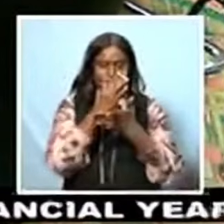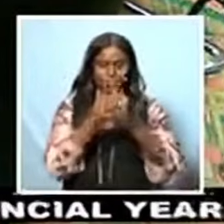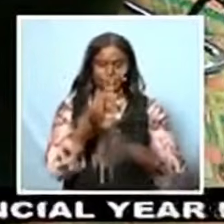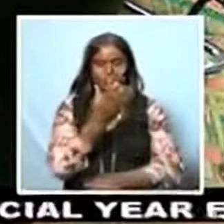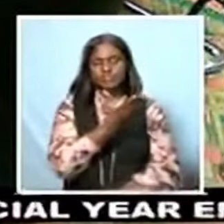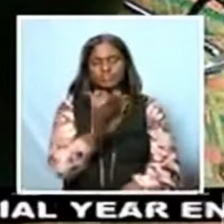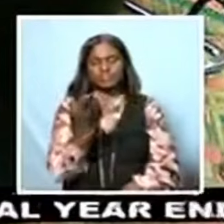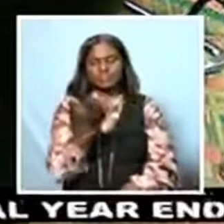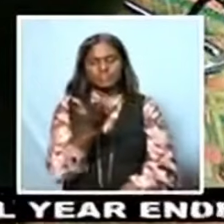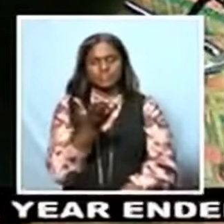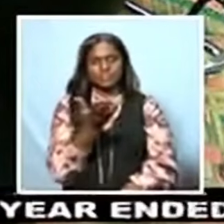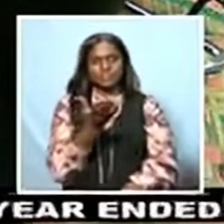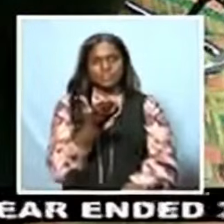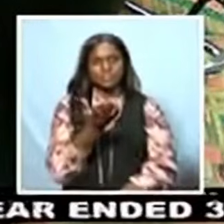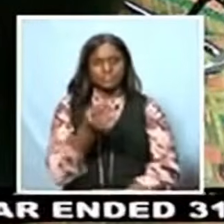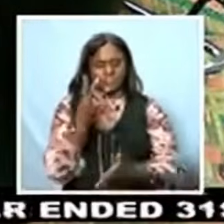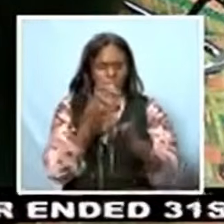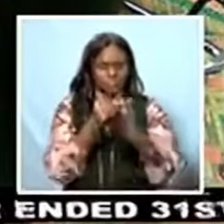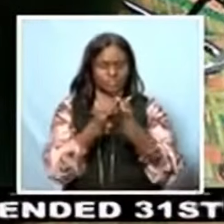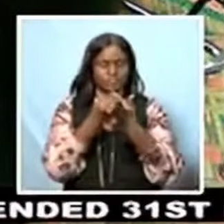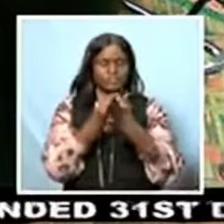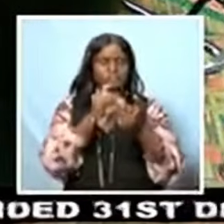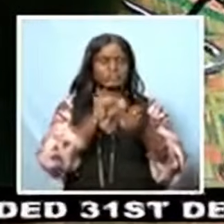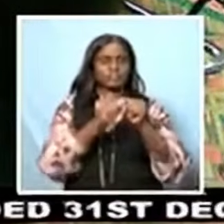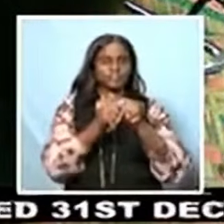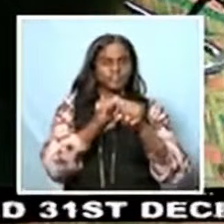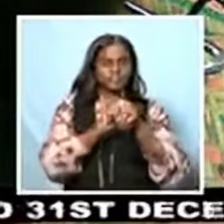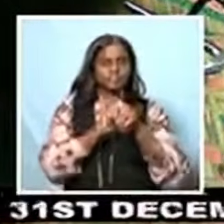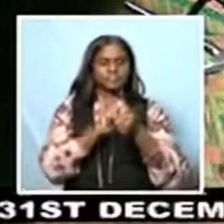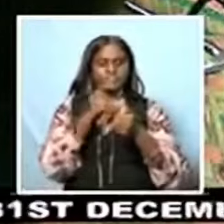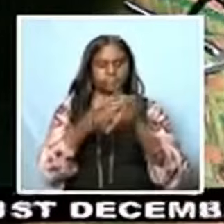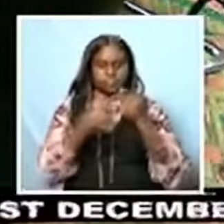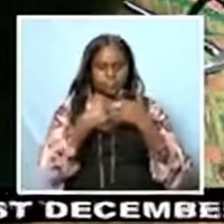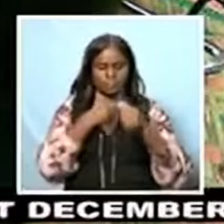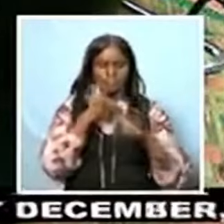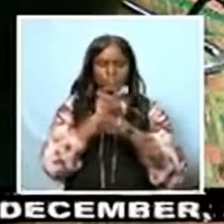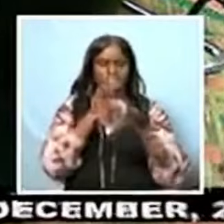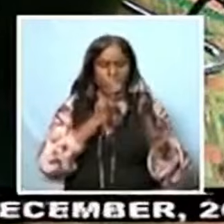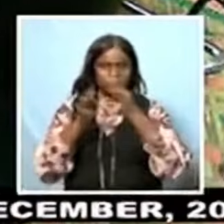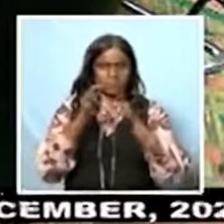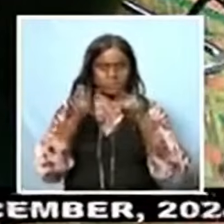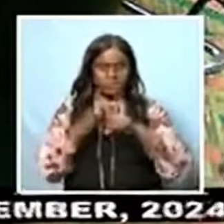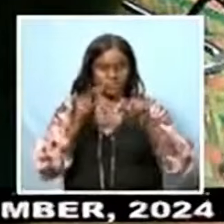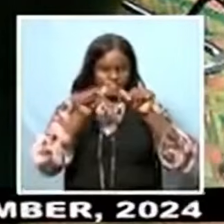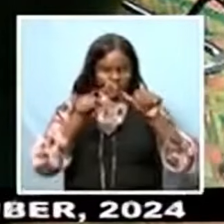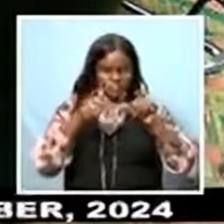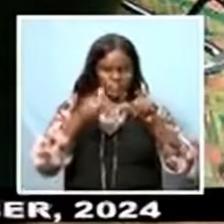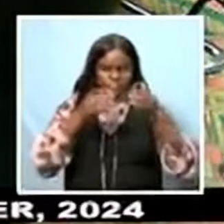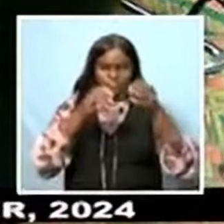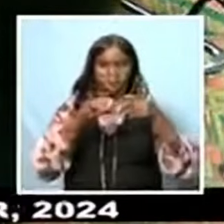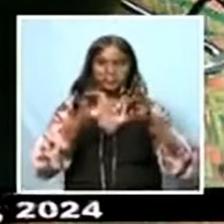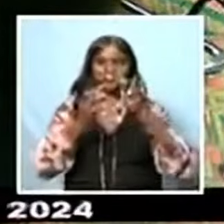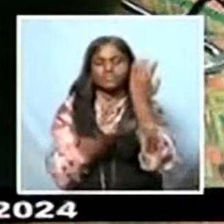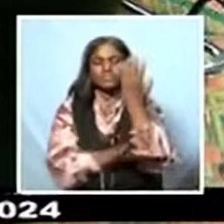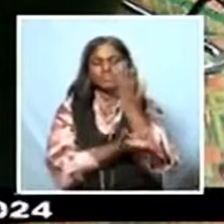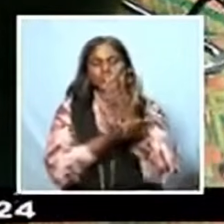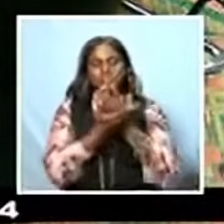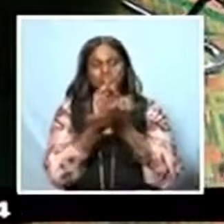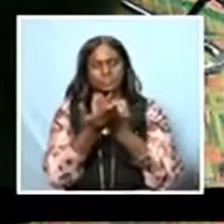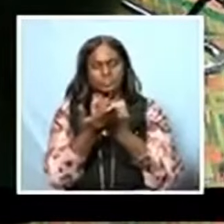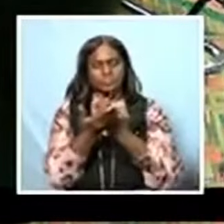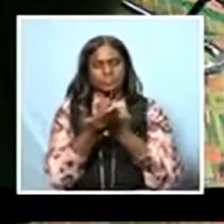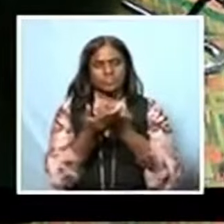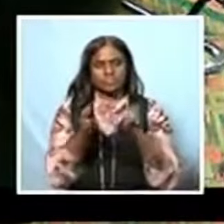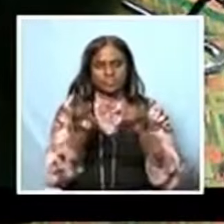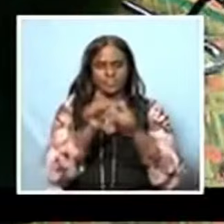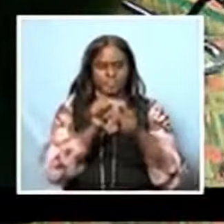these financial challenges that have been highlighted by the audit as you keep on improving. The